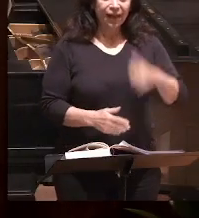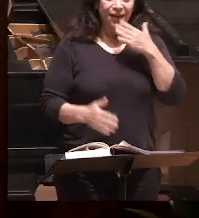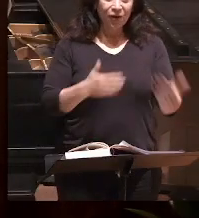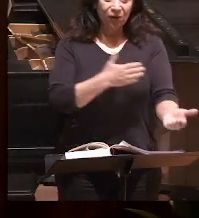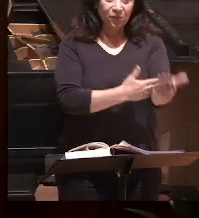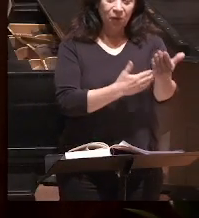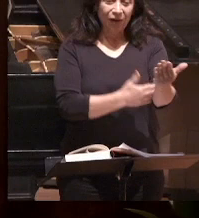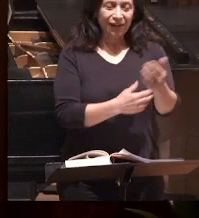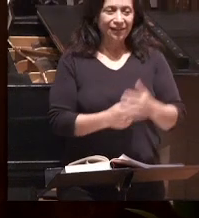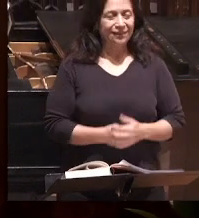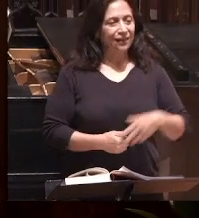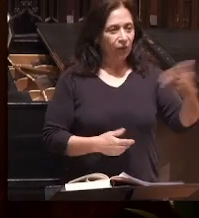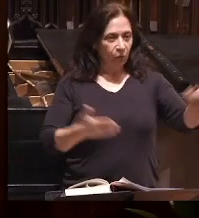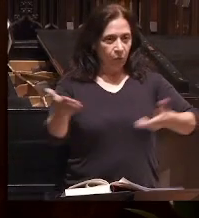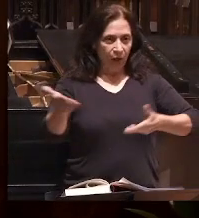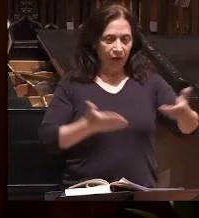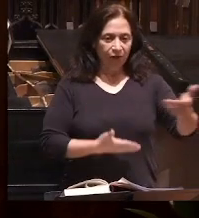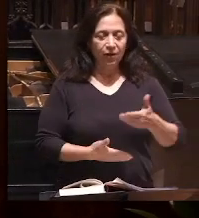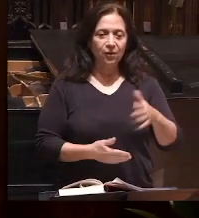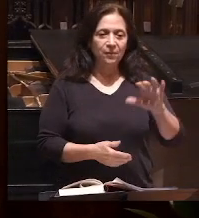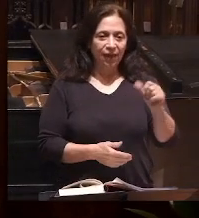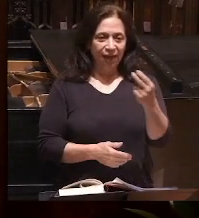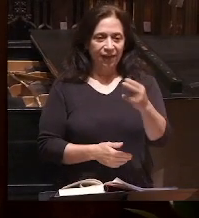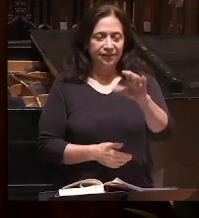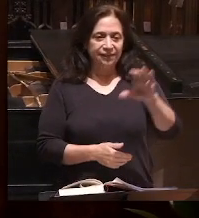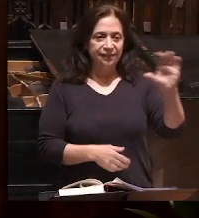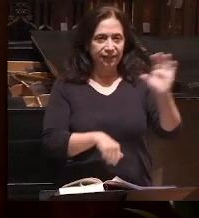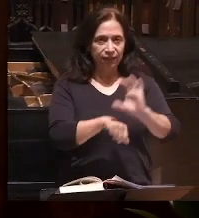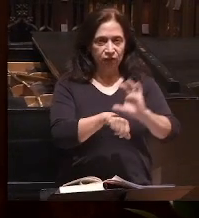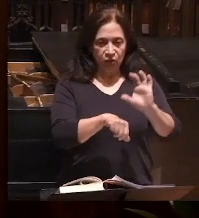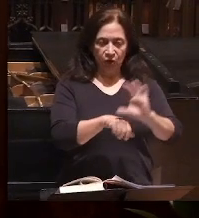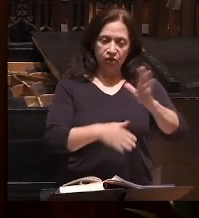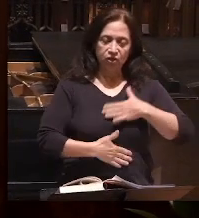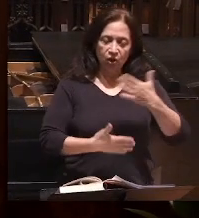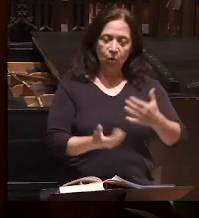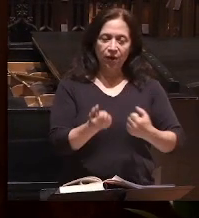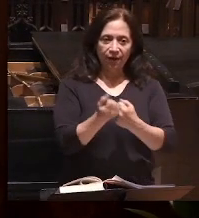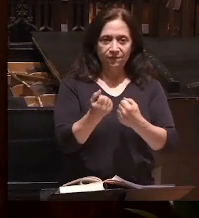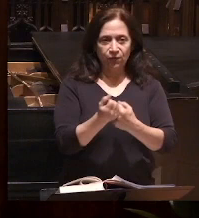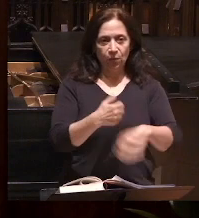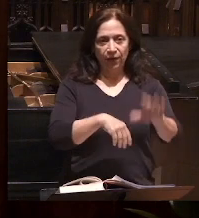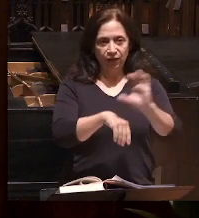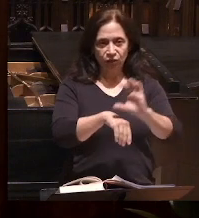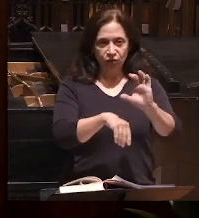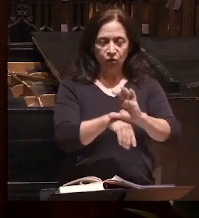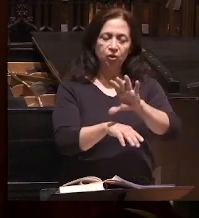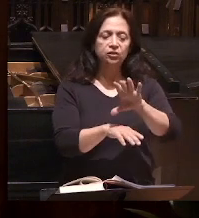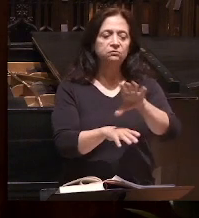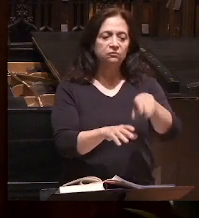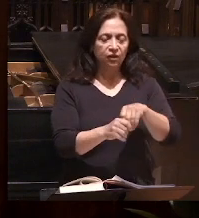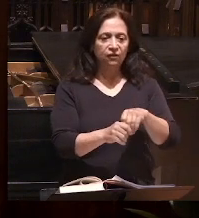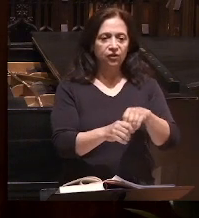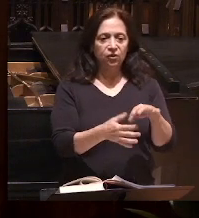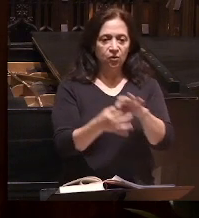Well, good morning, and welcome to Asylum Hill Congregational Church, an open and affirming congregation in the United